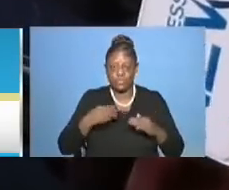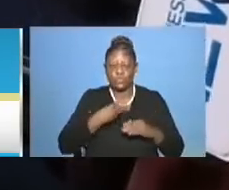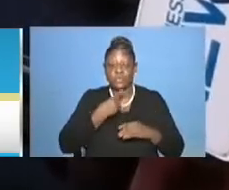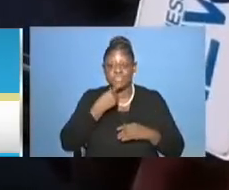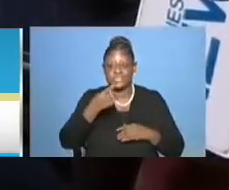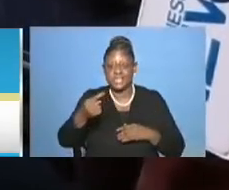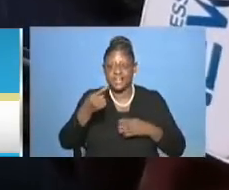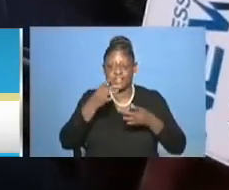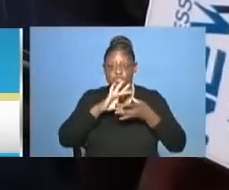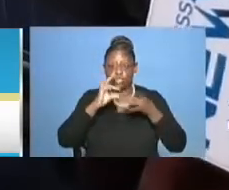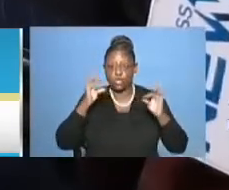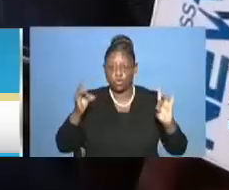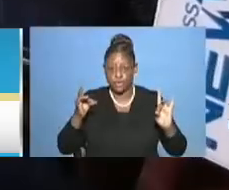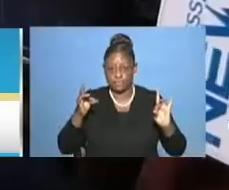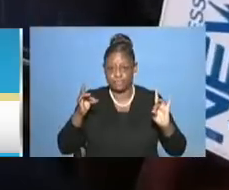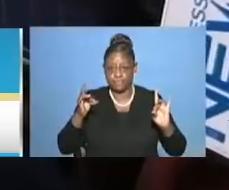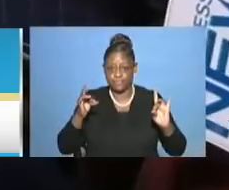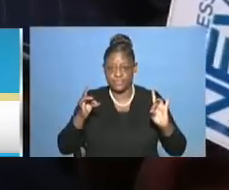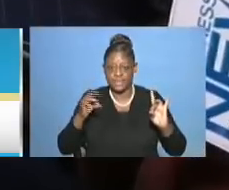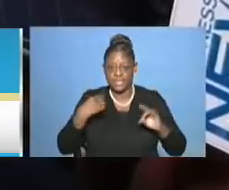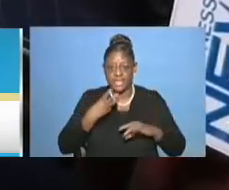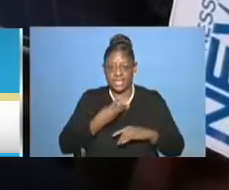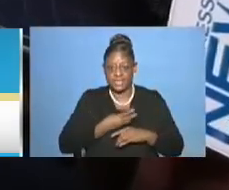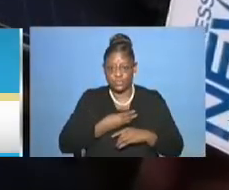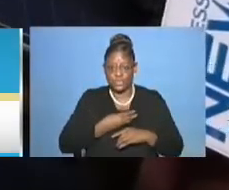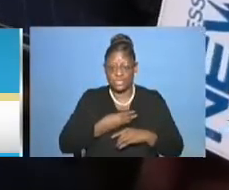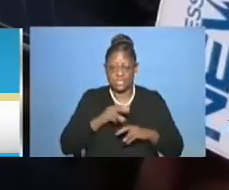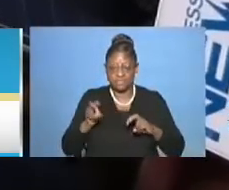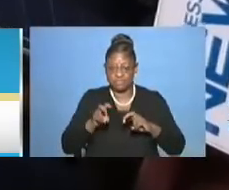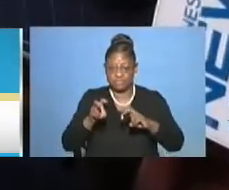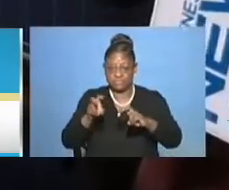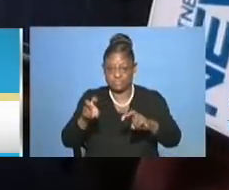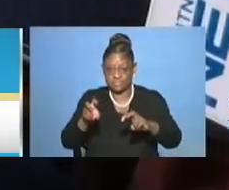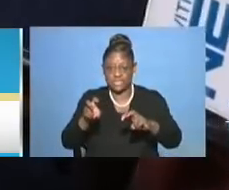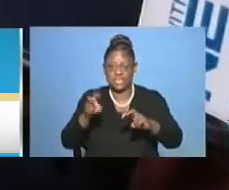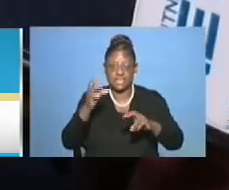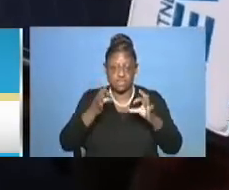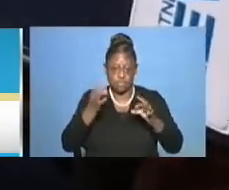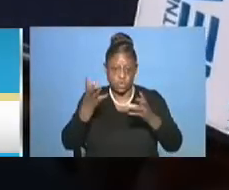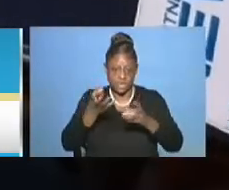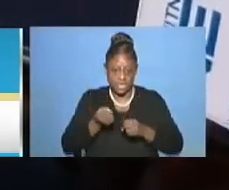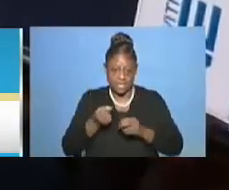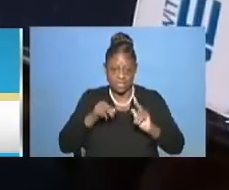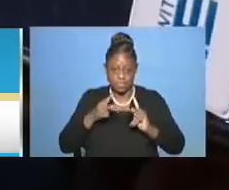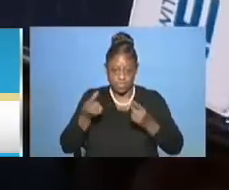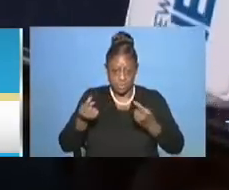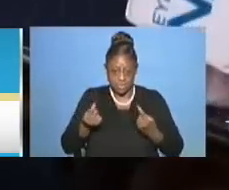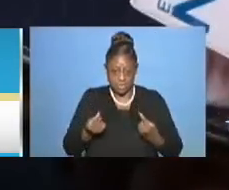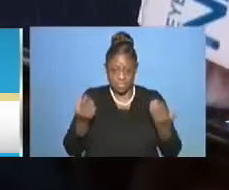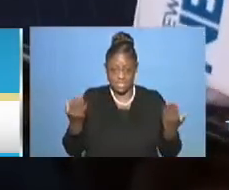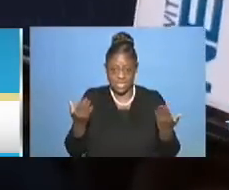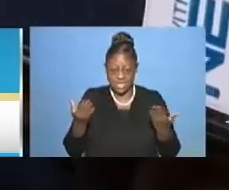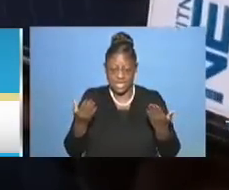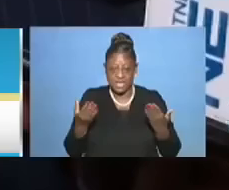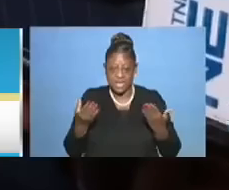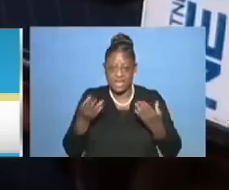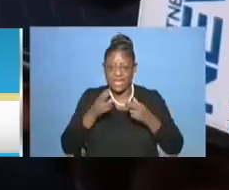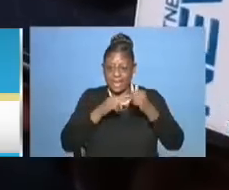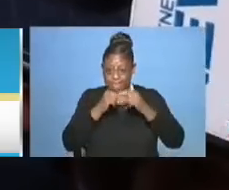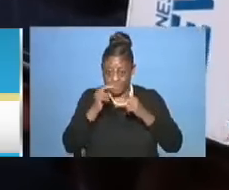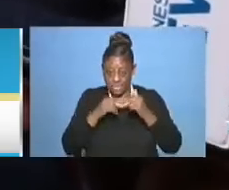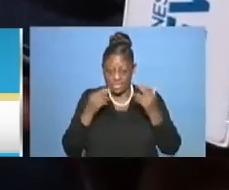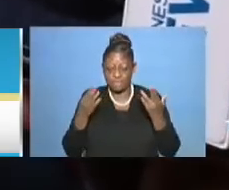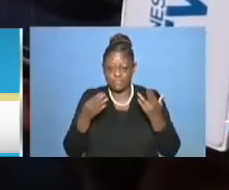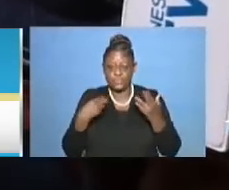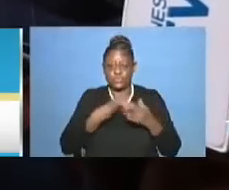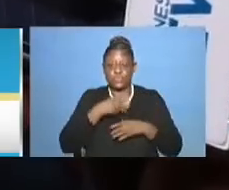our own story. And if we're attracting foreign direct investors, if we're attracting foreign tourists to the